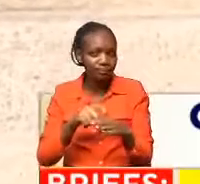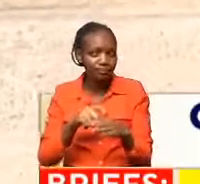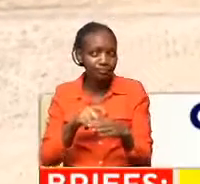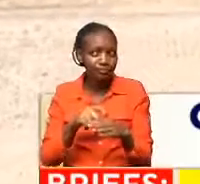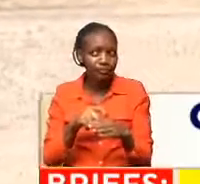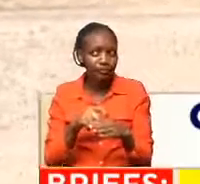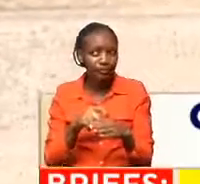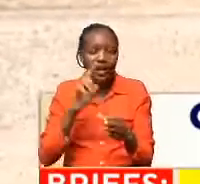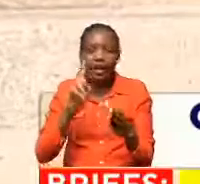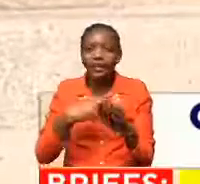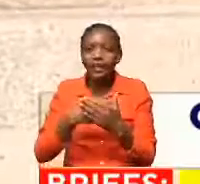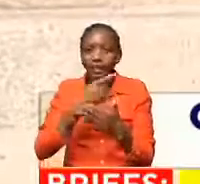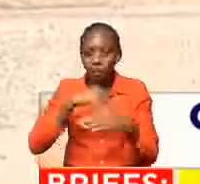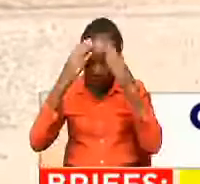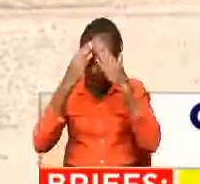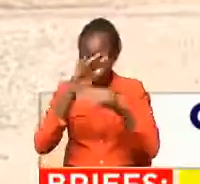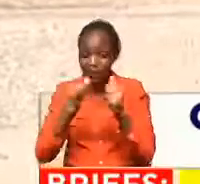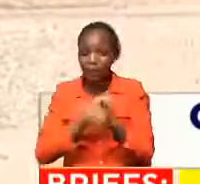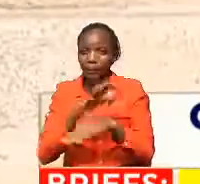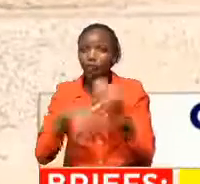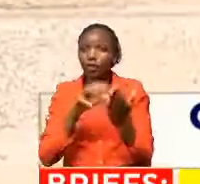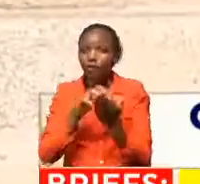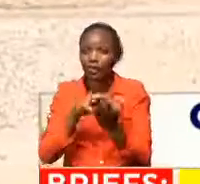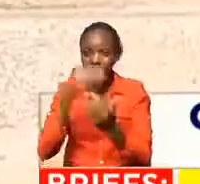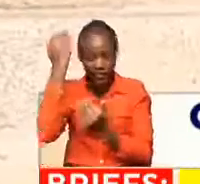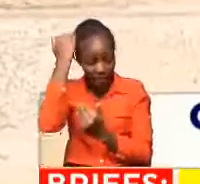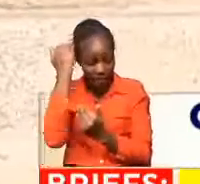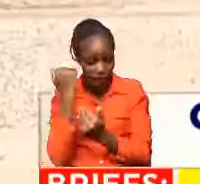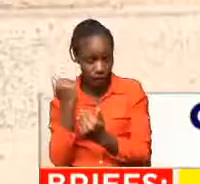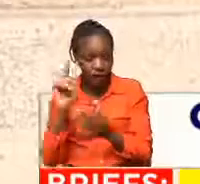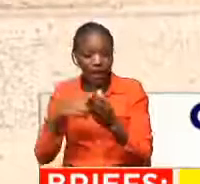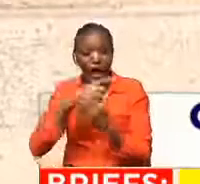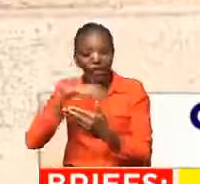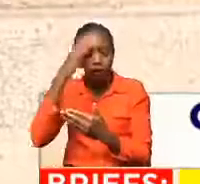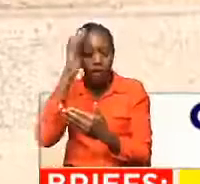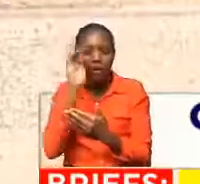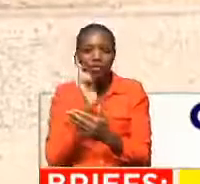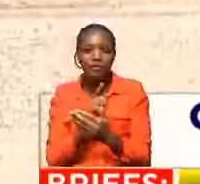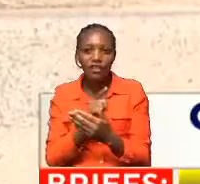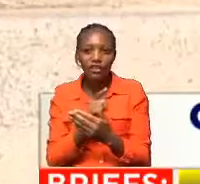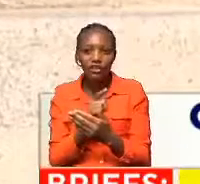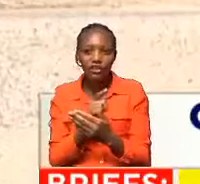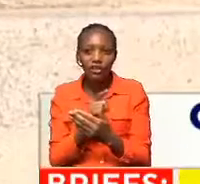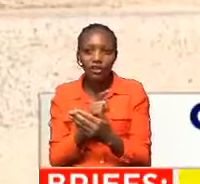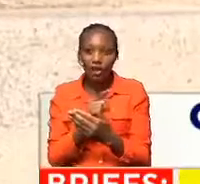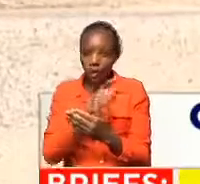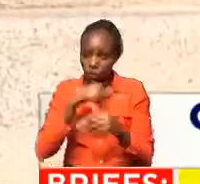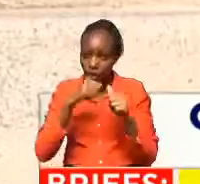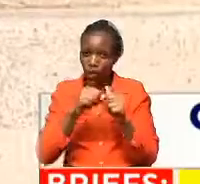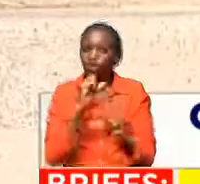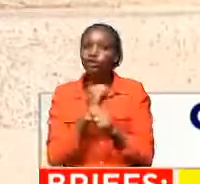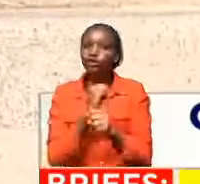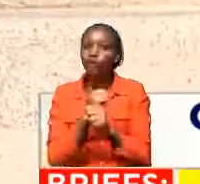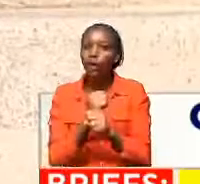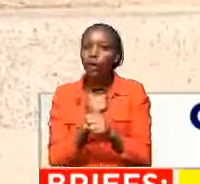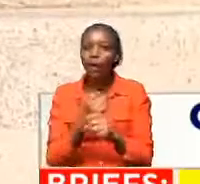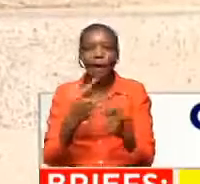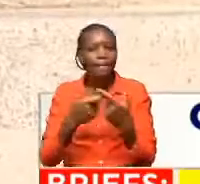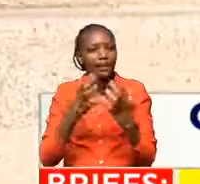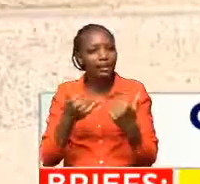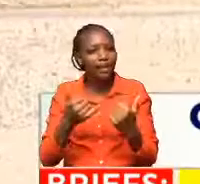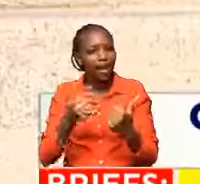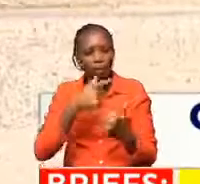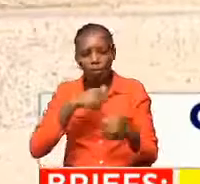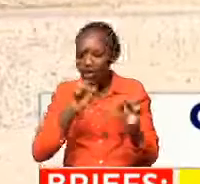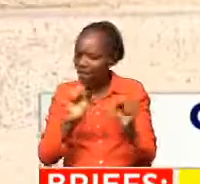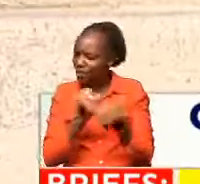the cases requiring court appearance, and we know that is building the backlog, but there is really nothing we can do in the